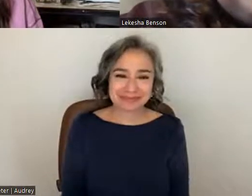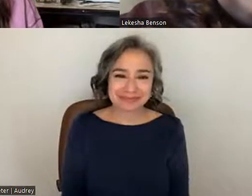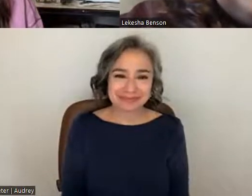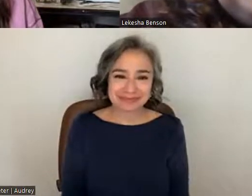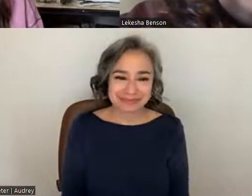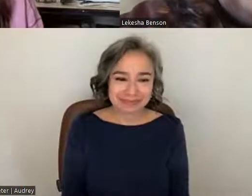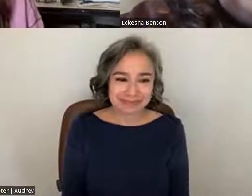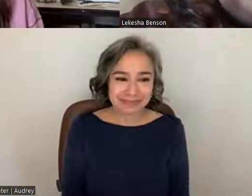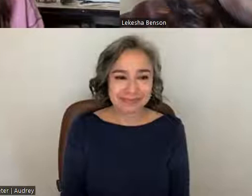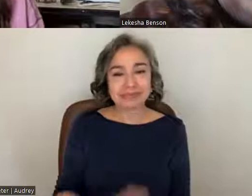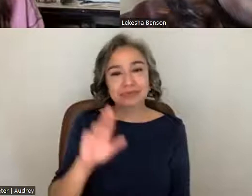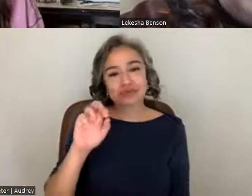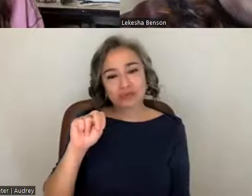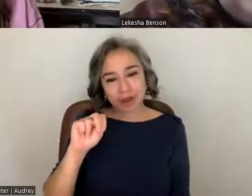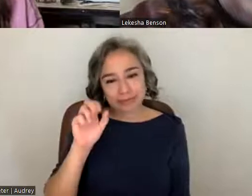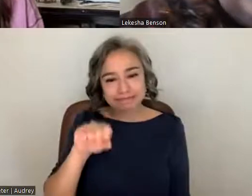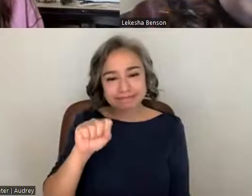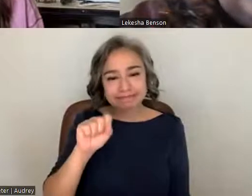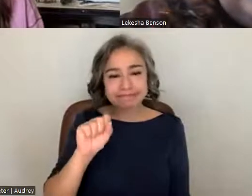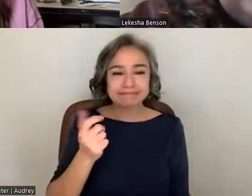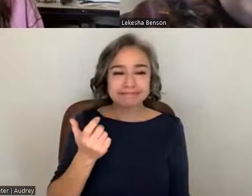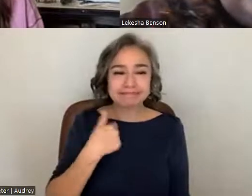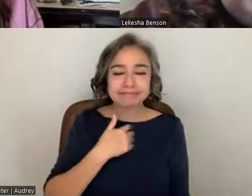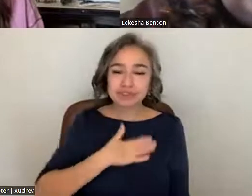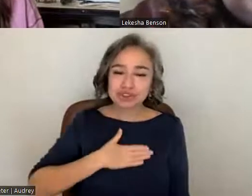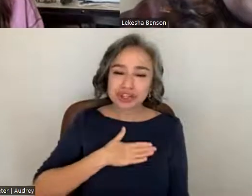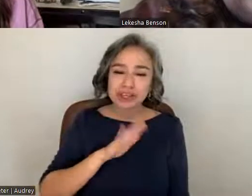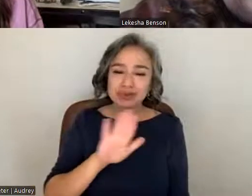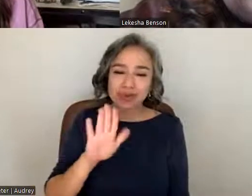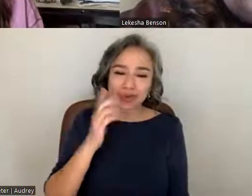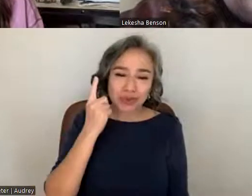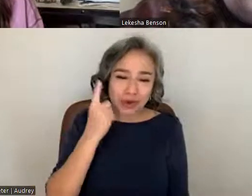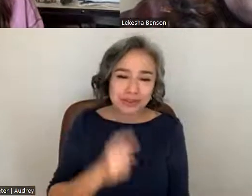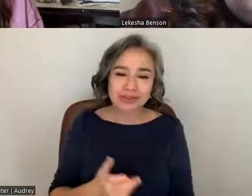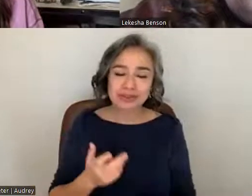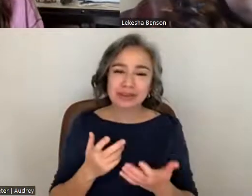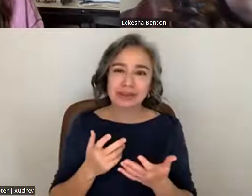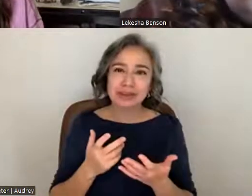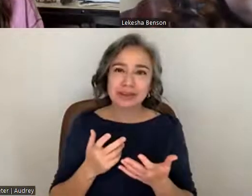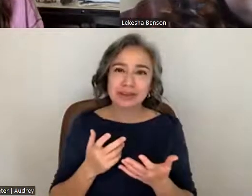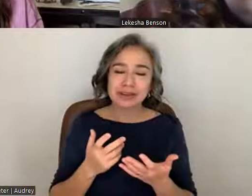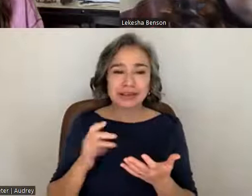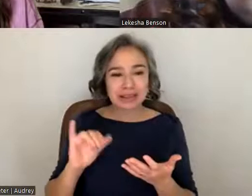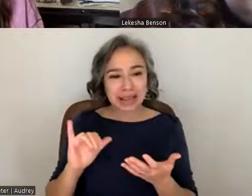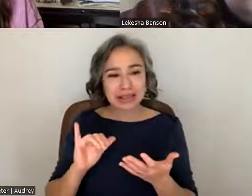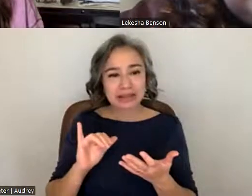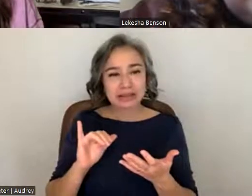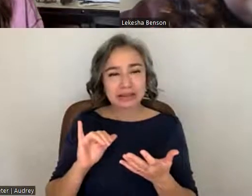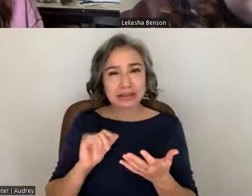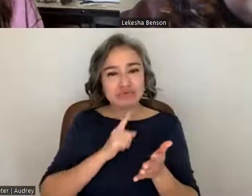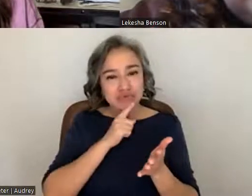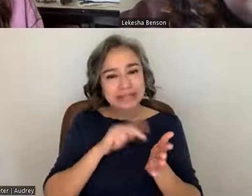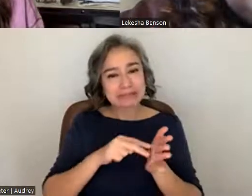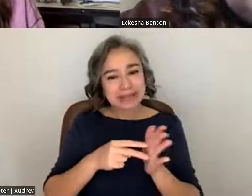Indeed, really greatly appreciate the thoughts, and to the extent that, you know, these are really meaningful practices